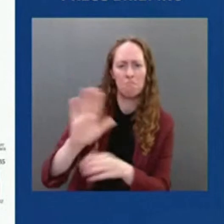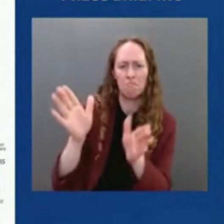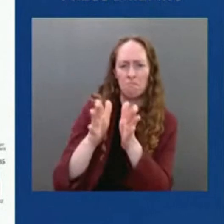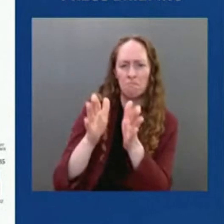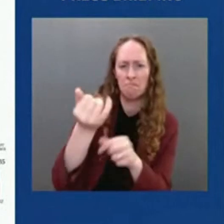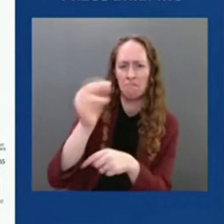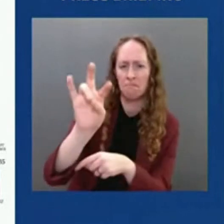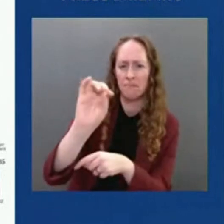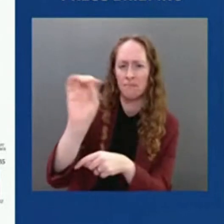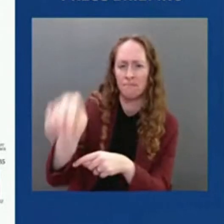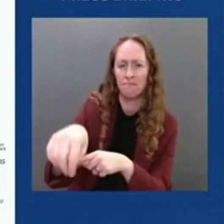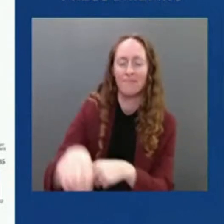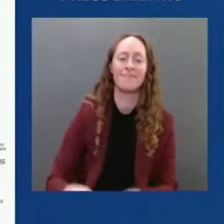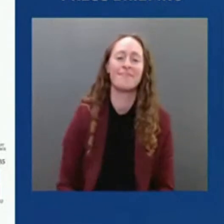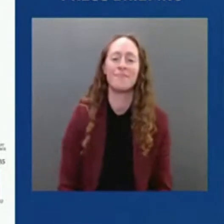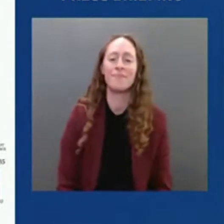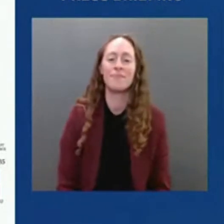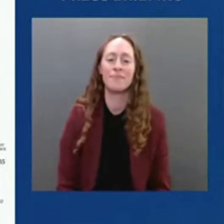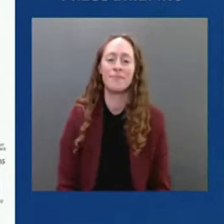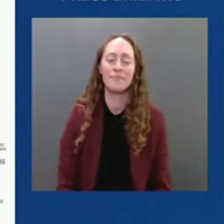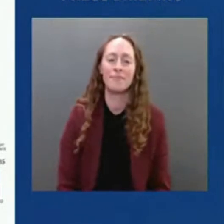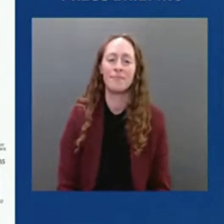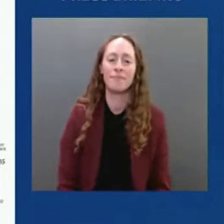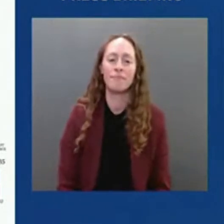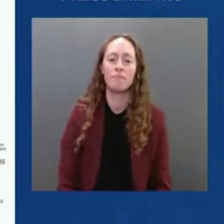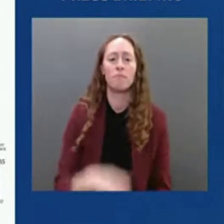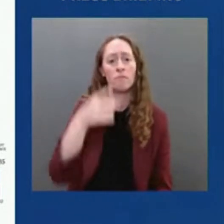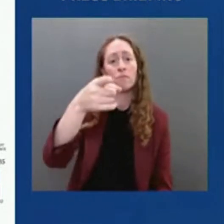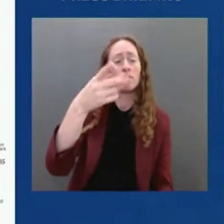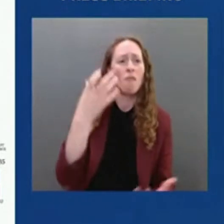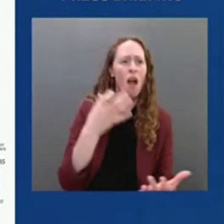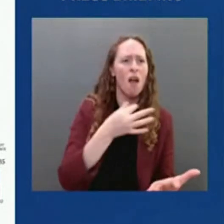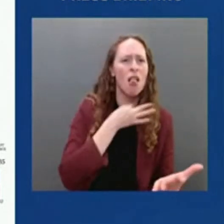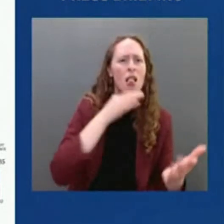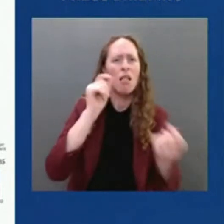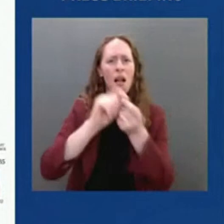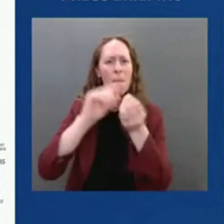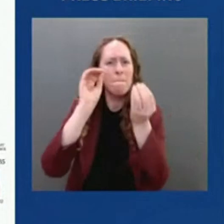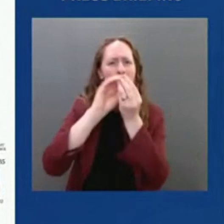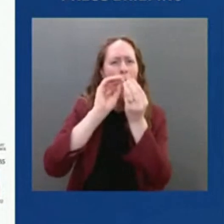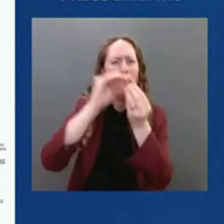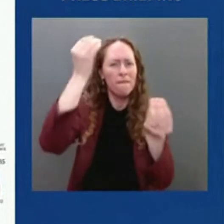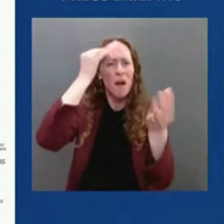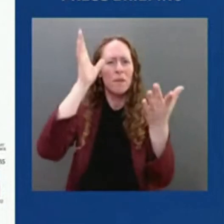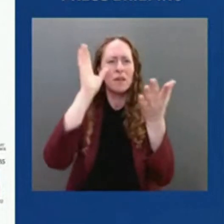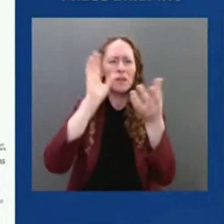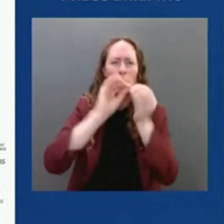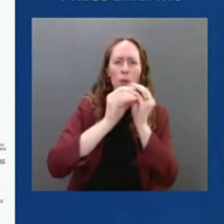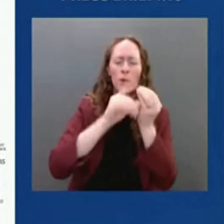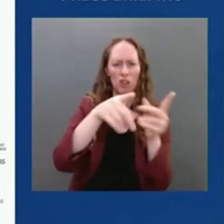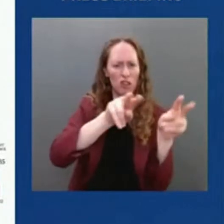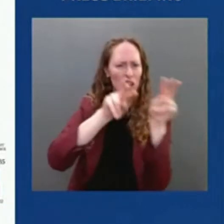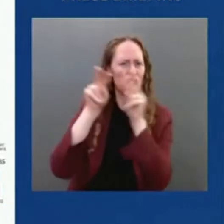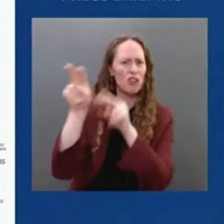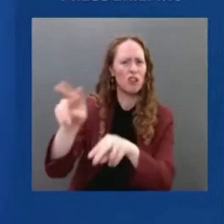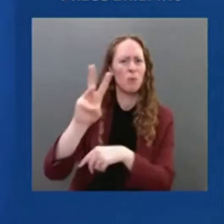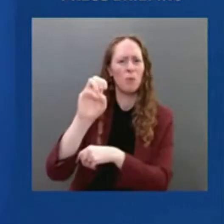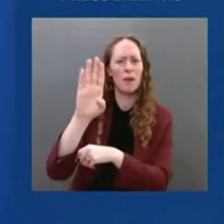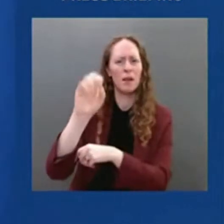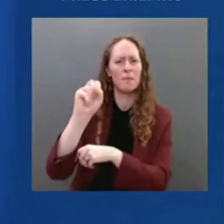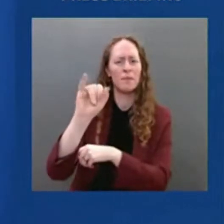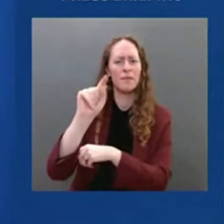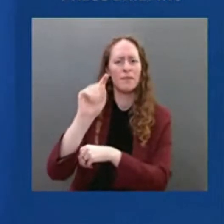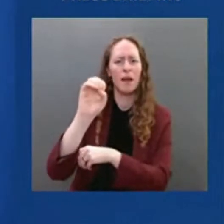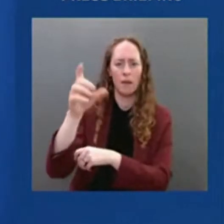on CDC's COVID data tracker. We do not know yet about the clinical severity of BA.4 and BA.5 in comparison to